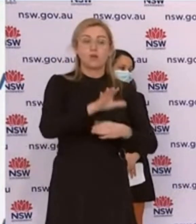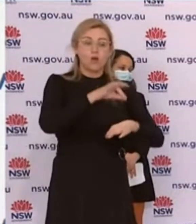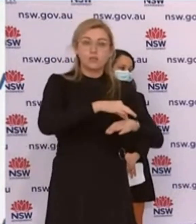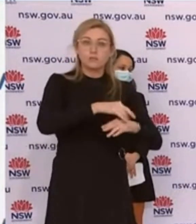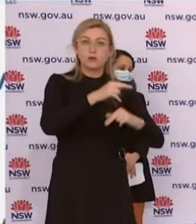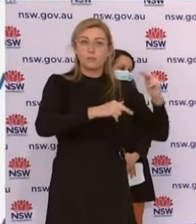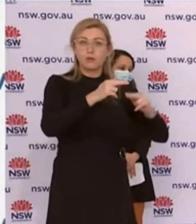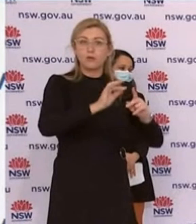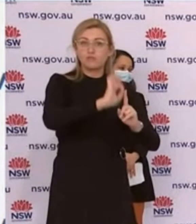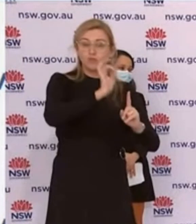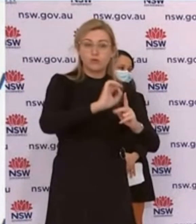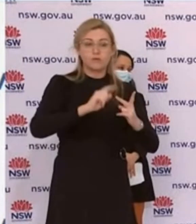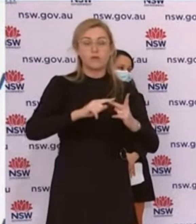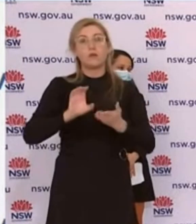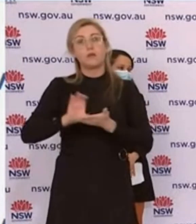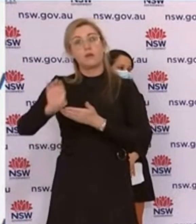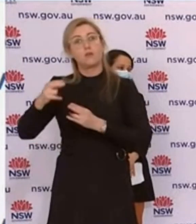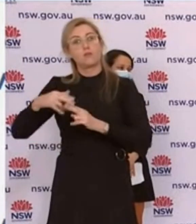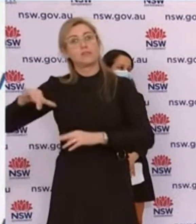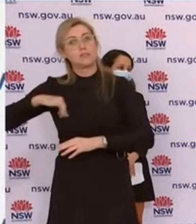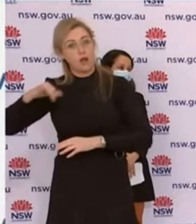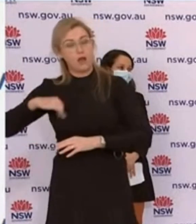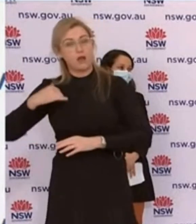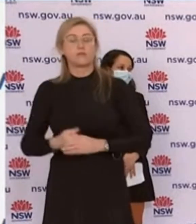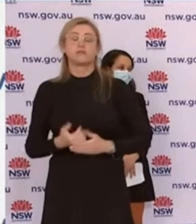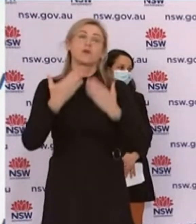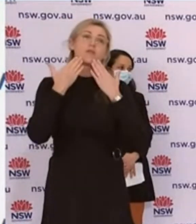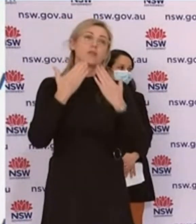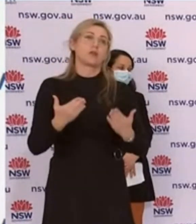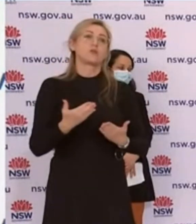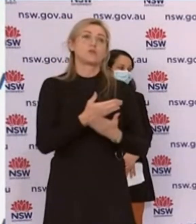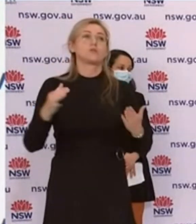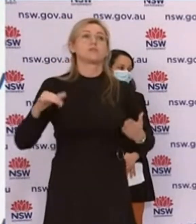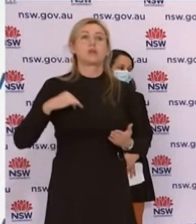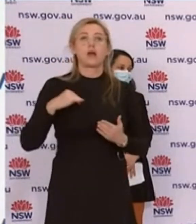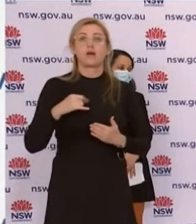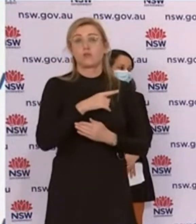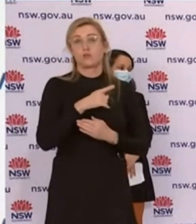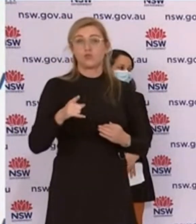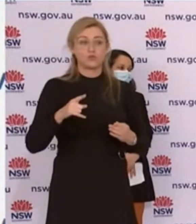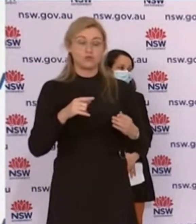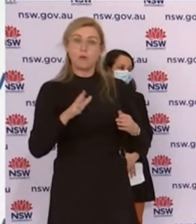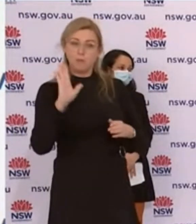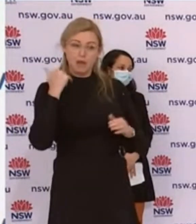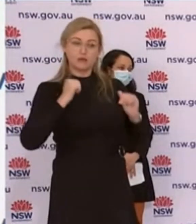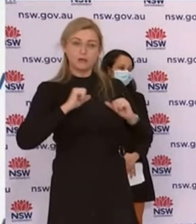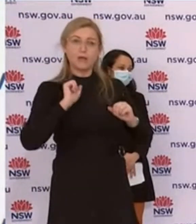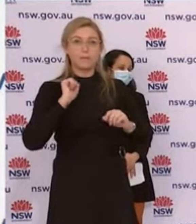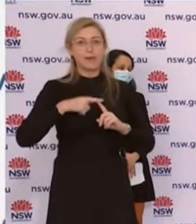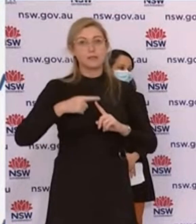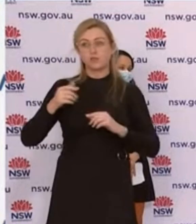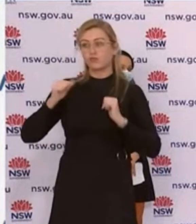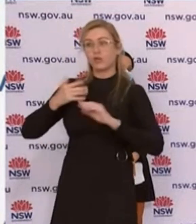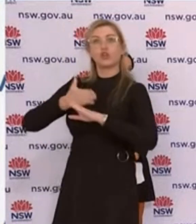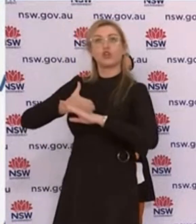extra staff on board as well. And thank you to all of you, all the staff who are not only using their existing training, but many are getting trained up to do jobs